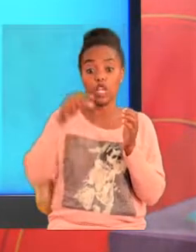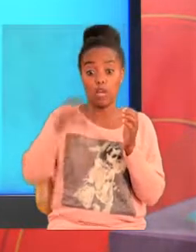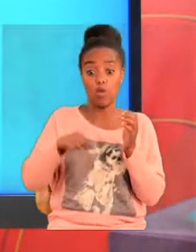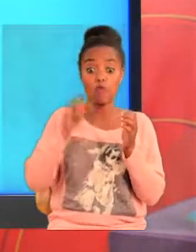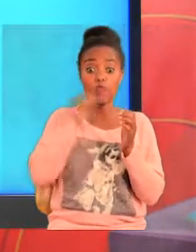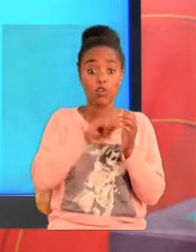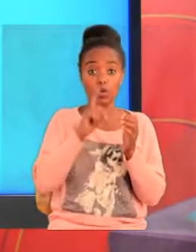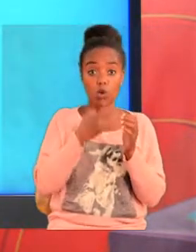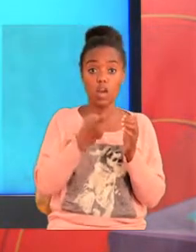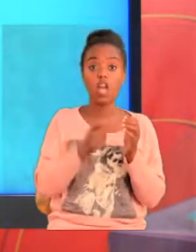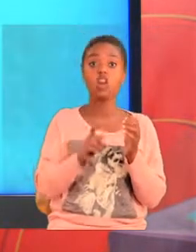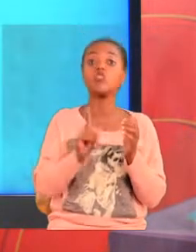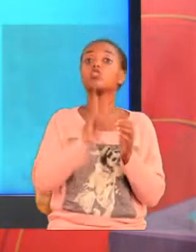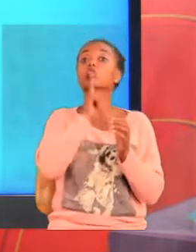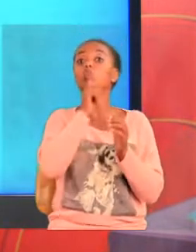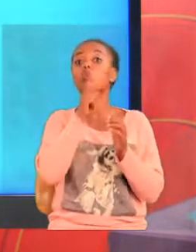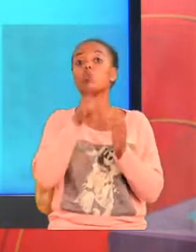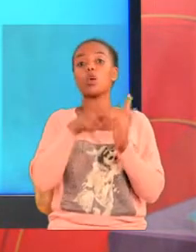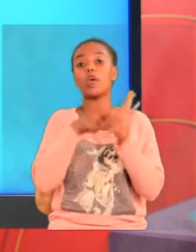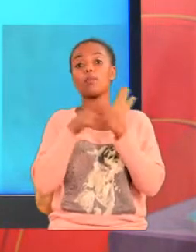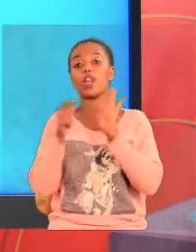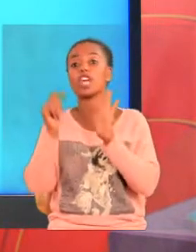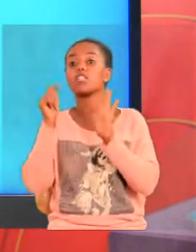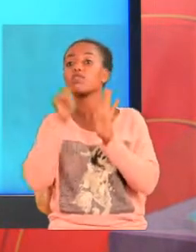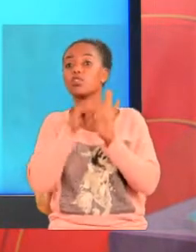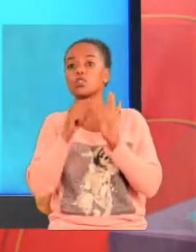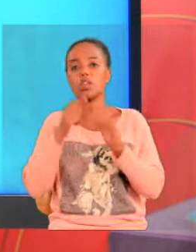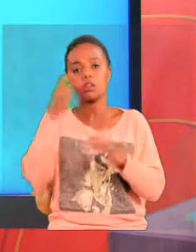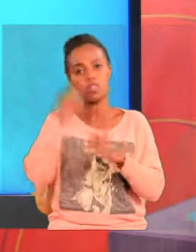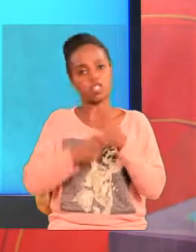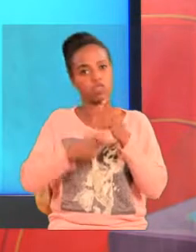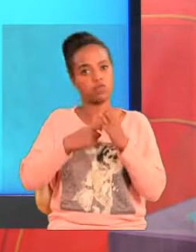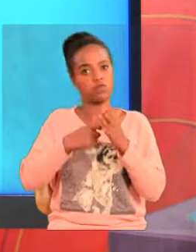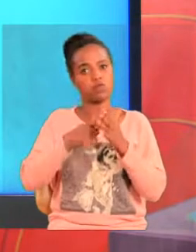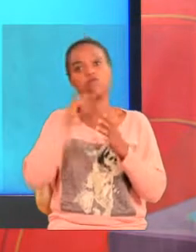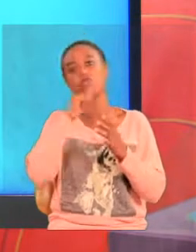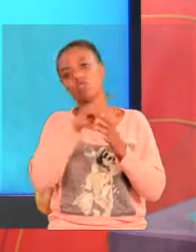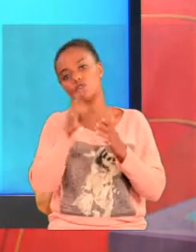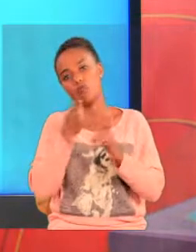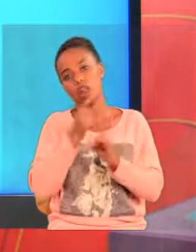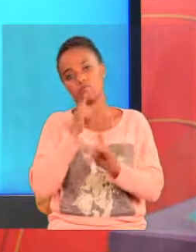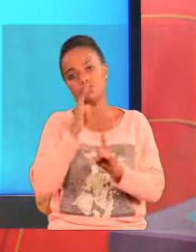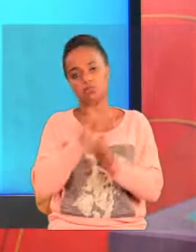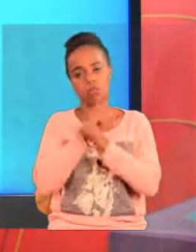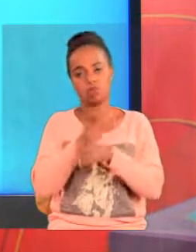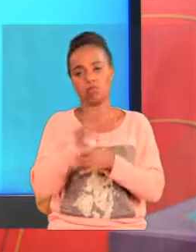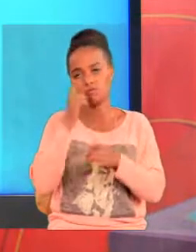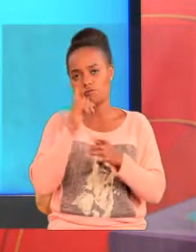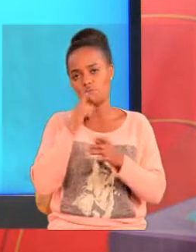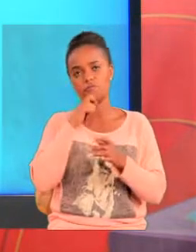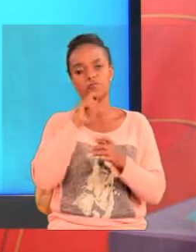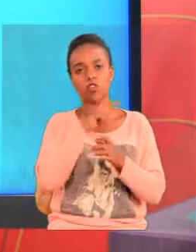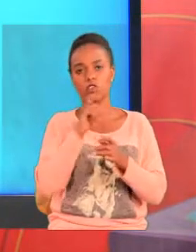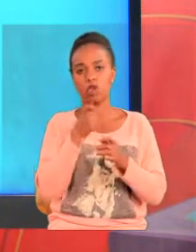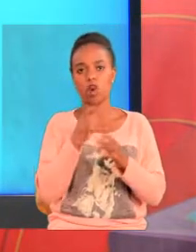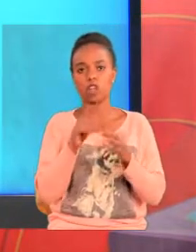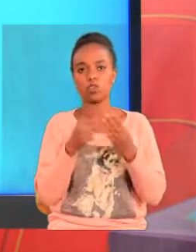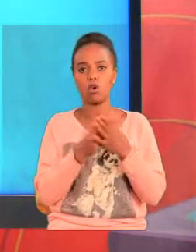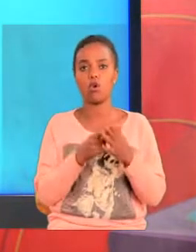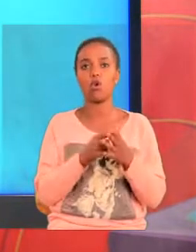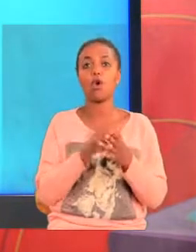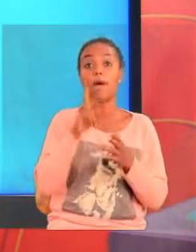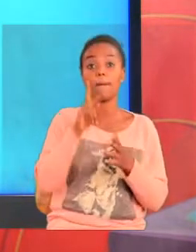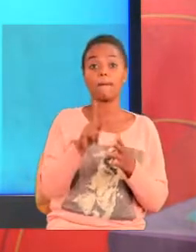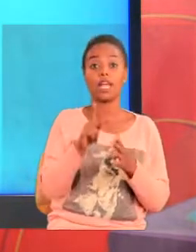true implies false, the result becomes false. It can't give you true. Therefore, we have found P to be